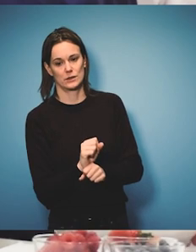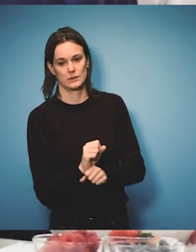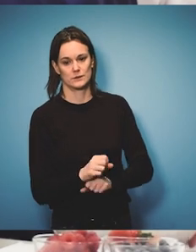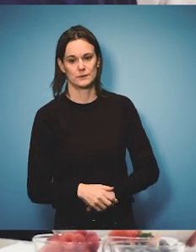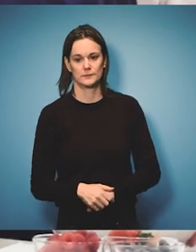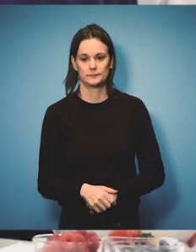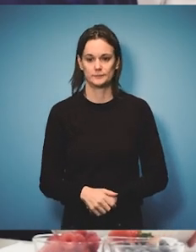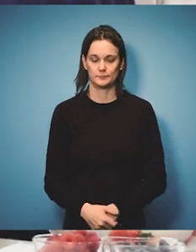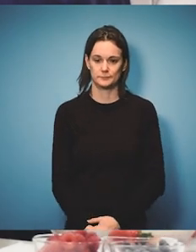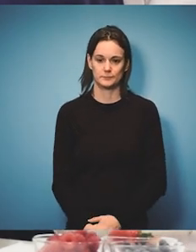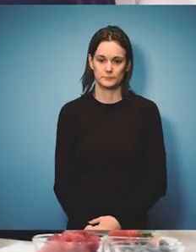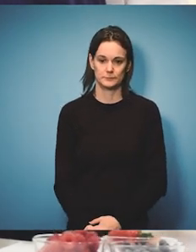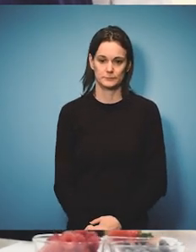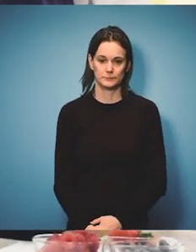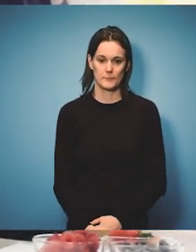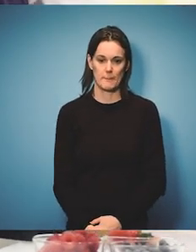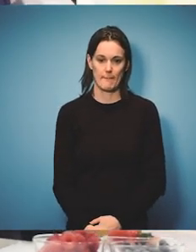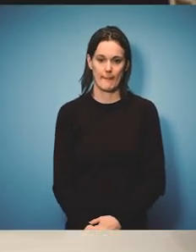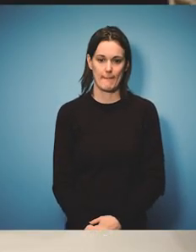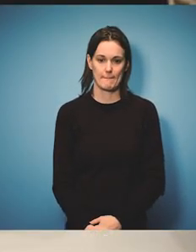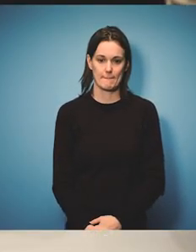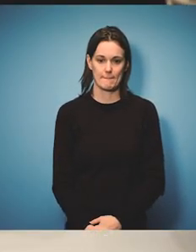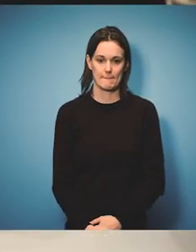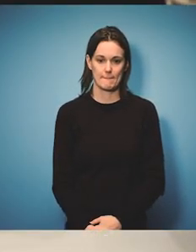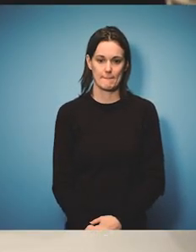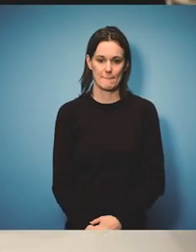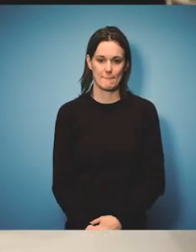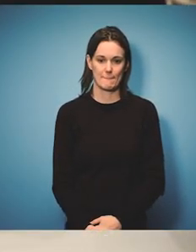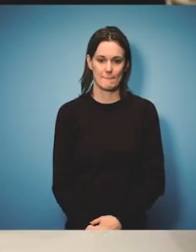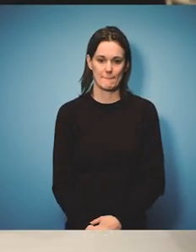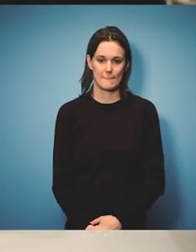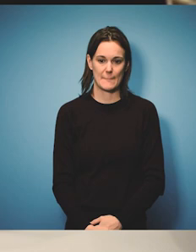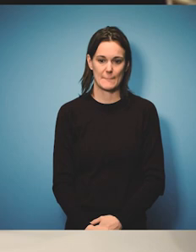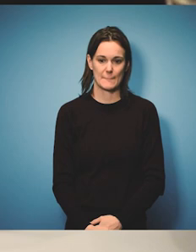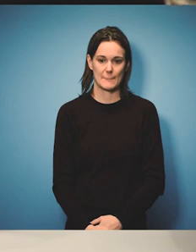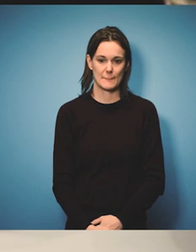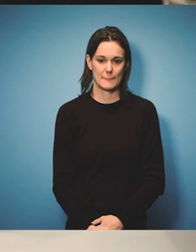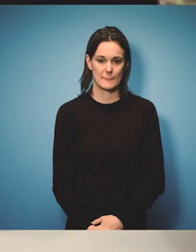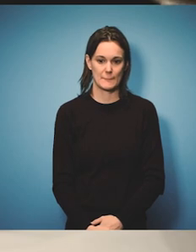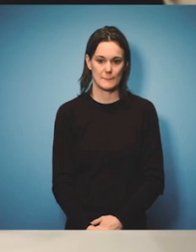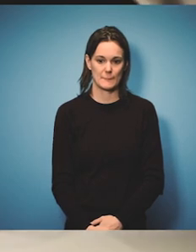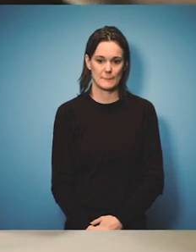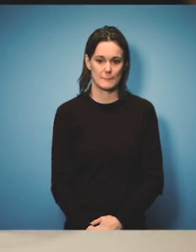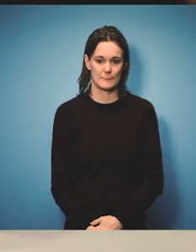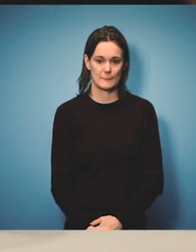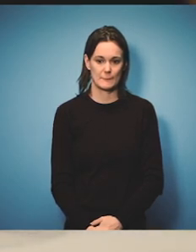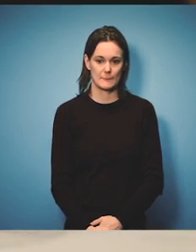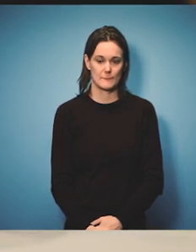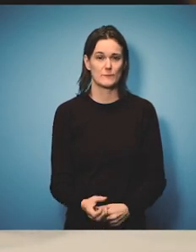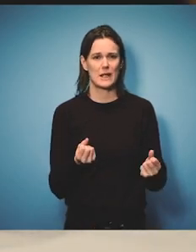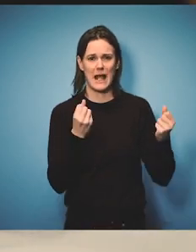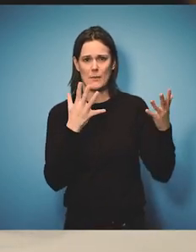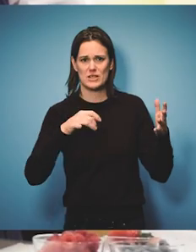because it would just run off. Exactly. Right? Nothing would stick. No, there's no precise moves for this. I just want it